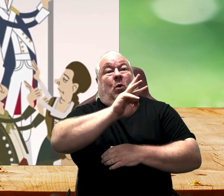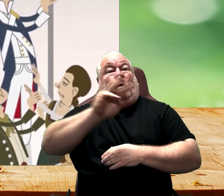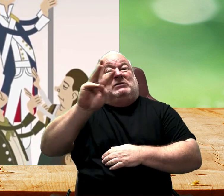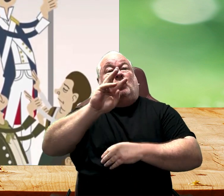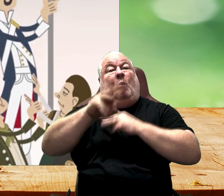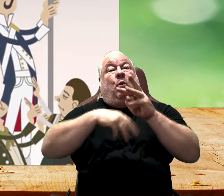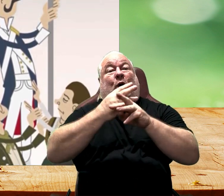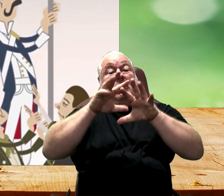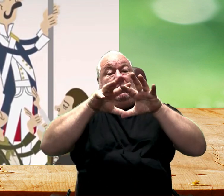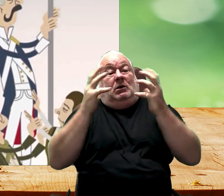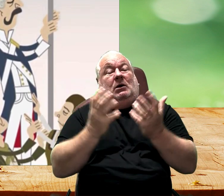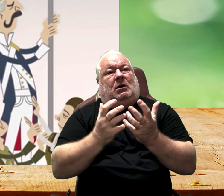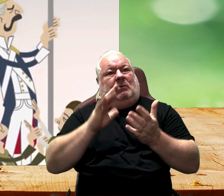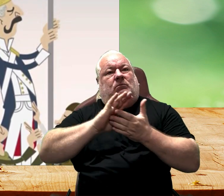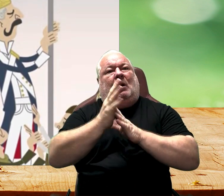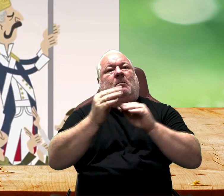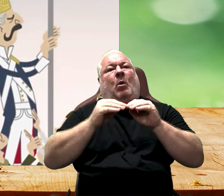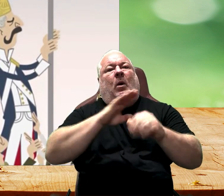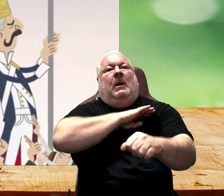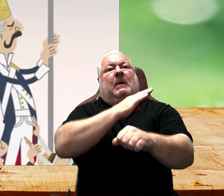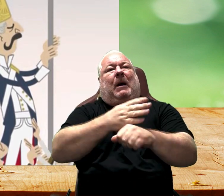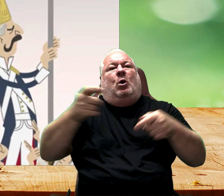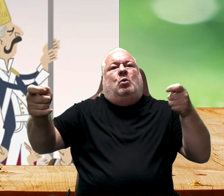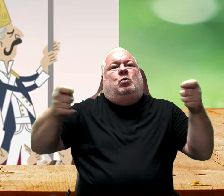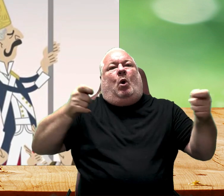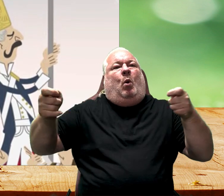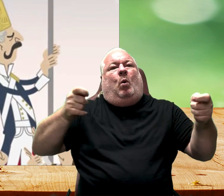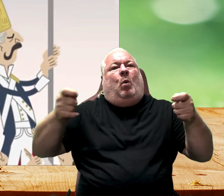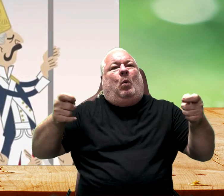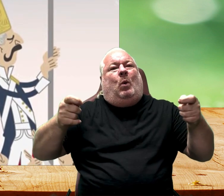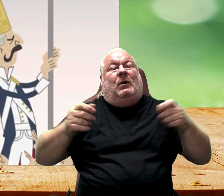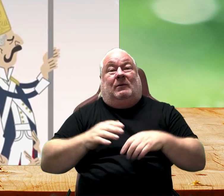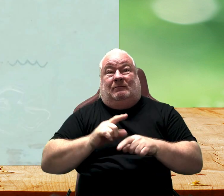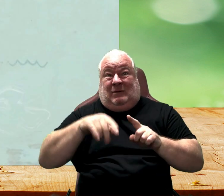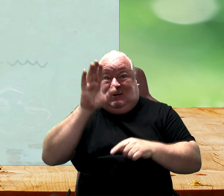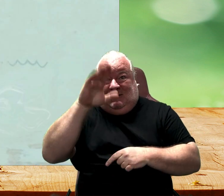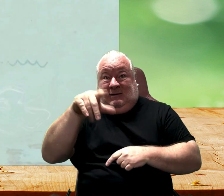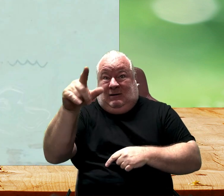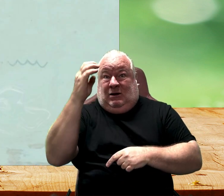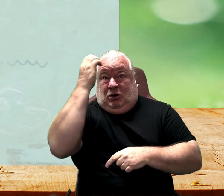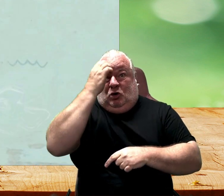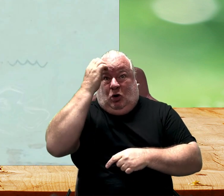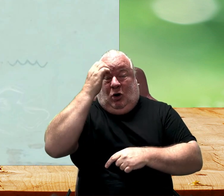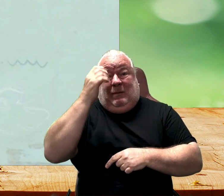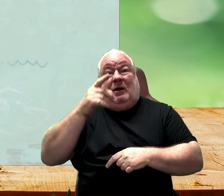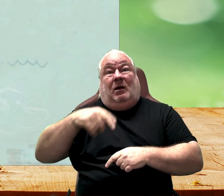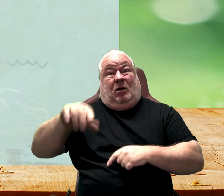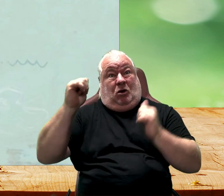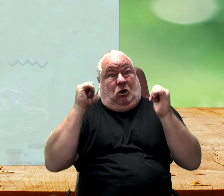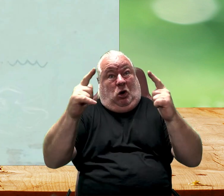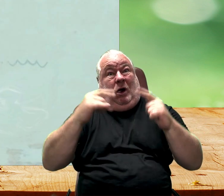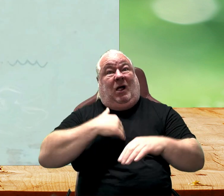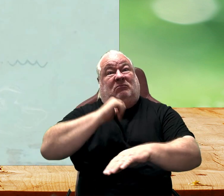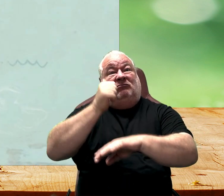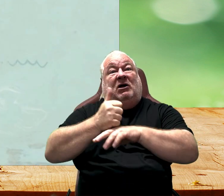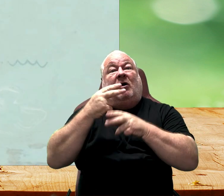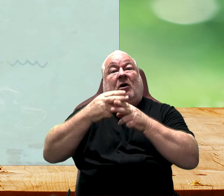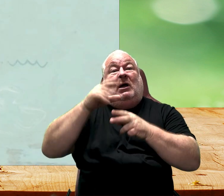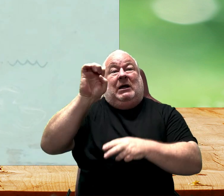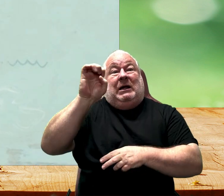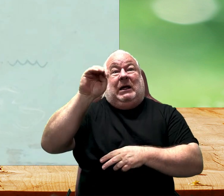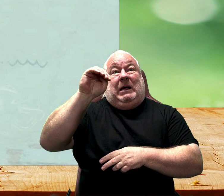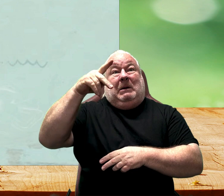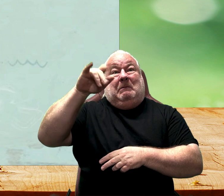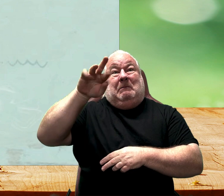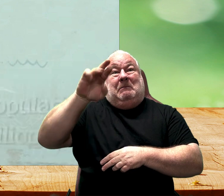thus lifting the West to its place of world dominion. However, not all European countries sprouted empires. After